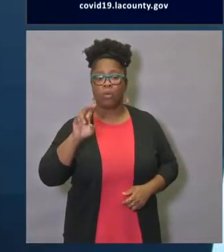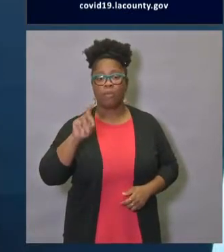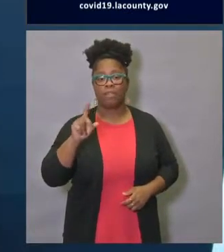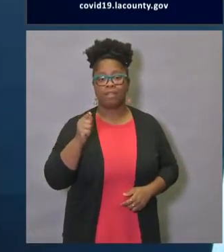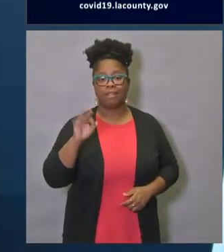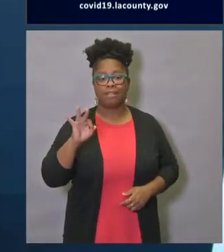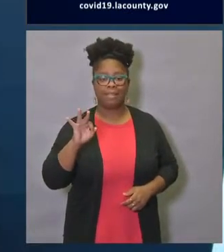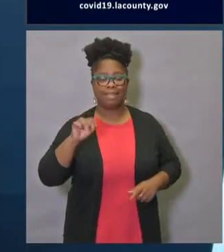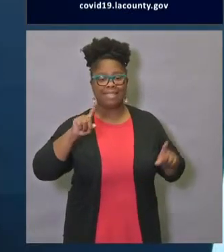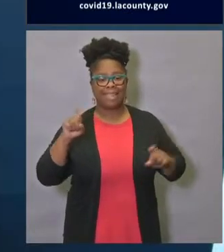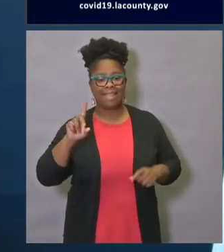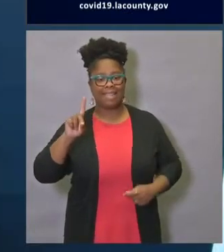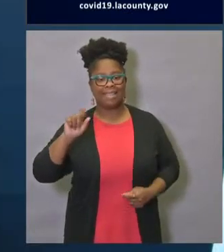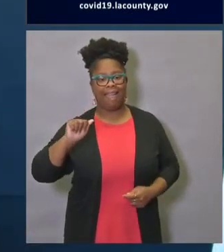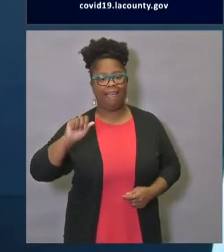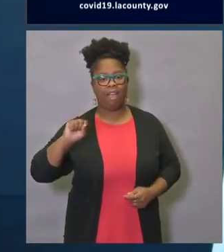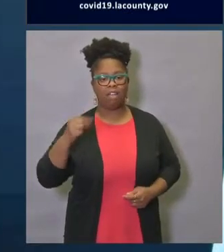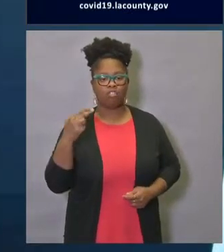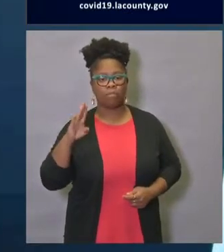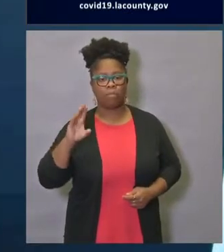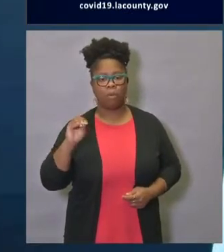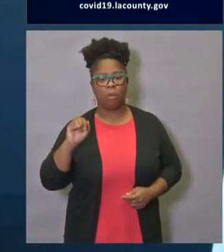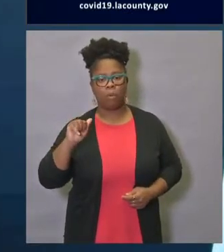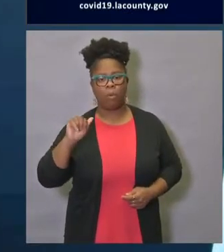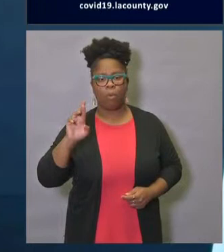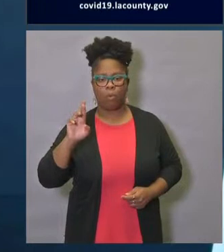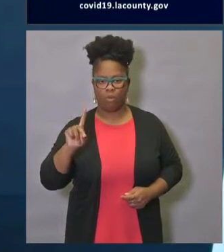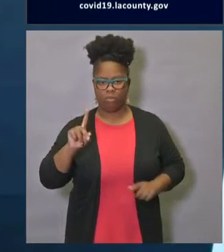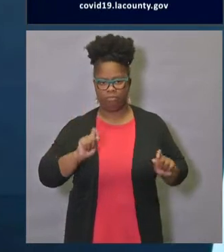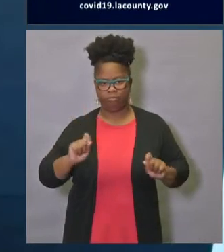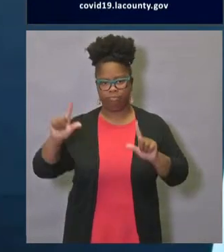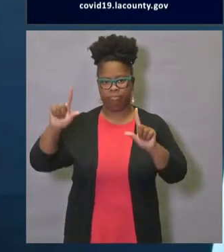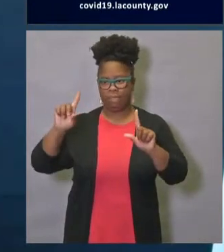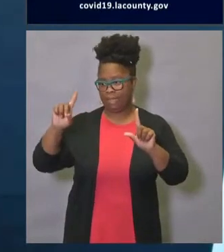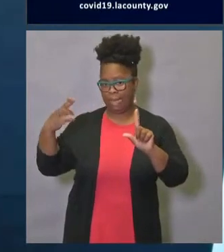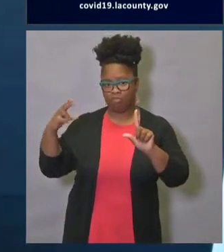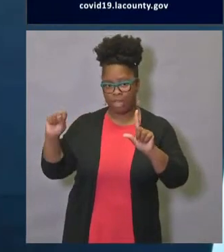dashboard on the DHS and the county's COVID-19